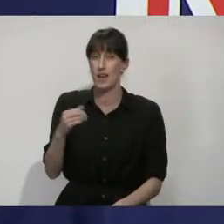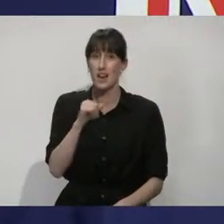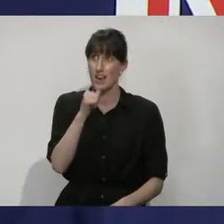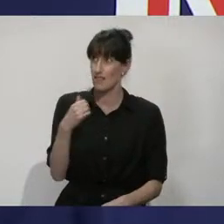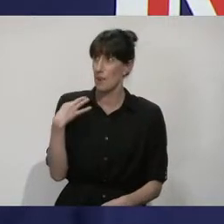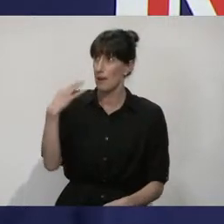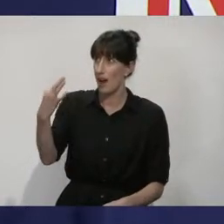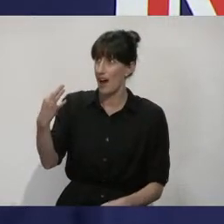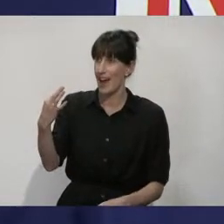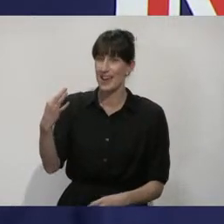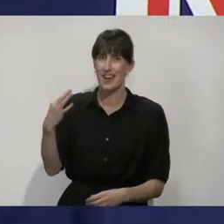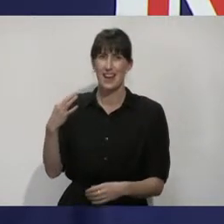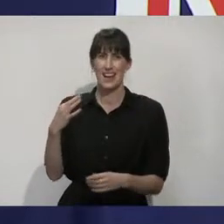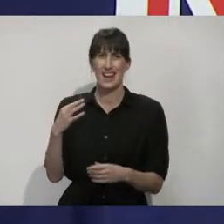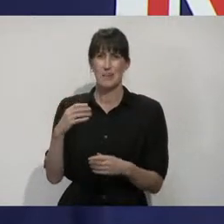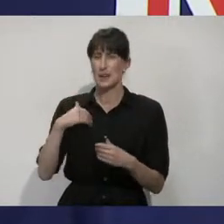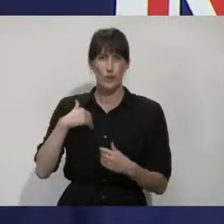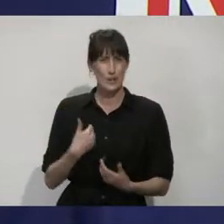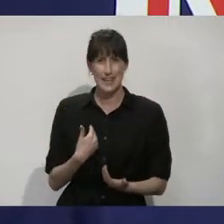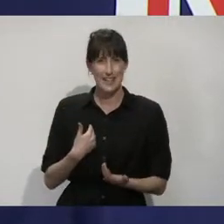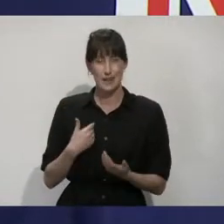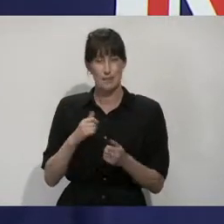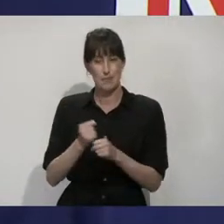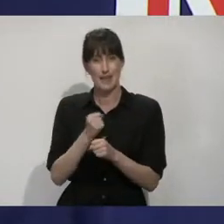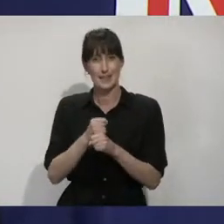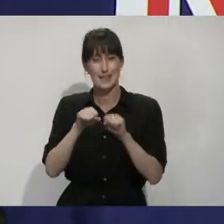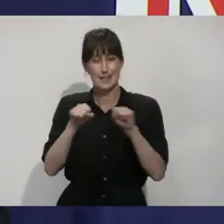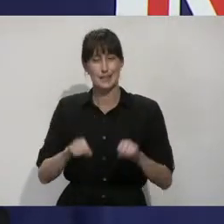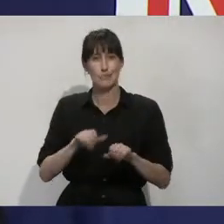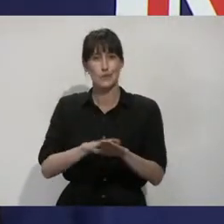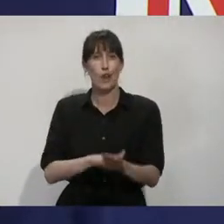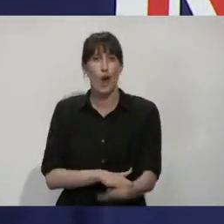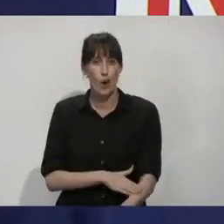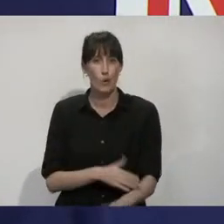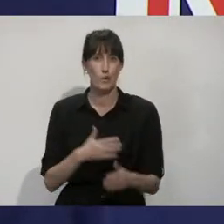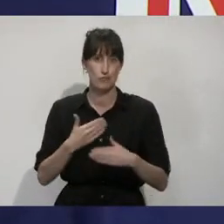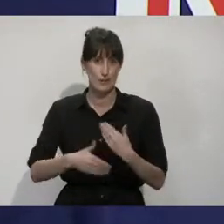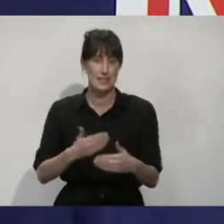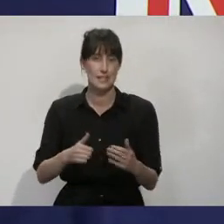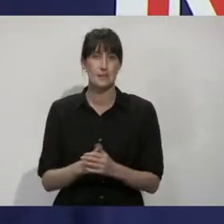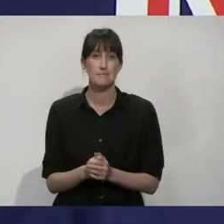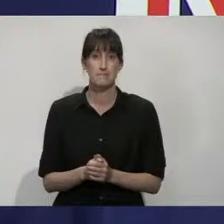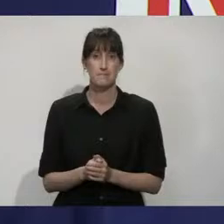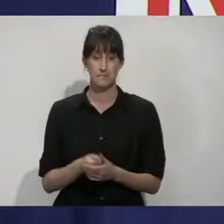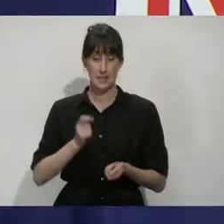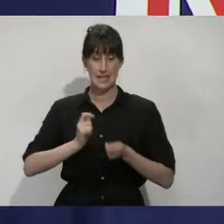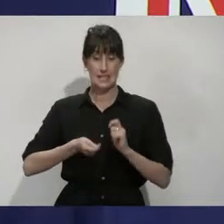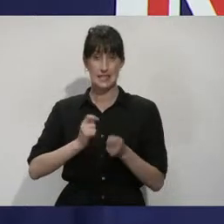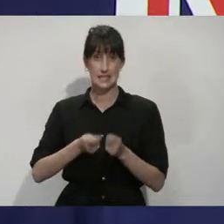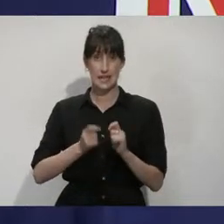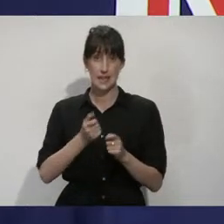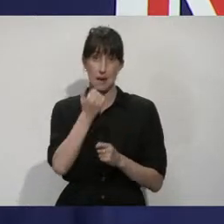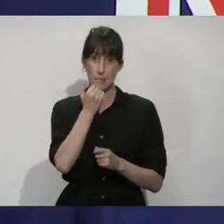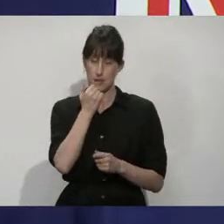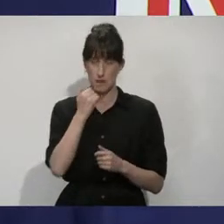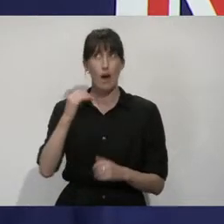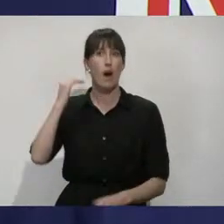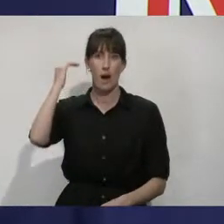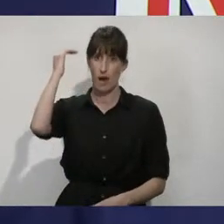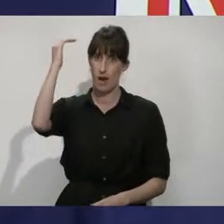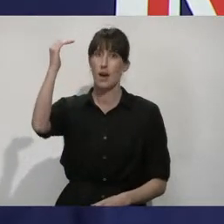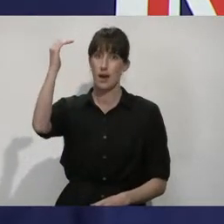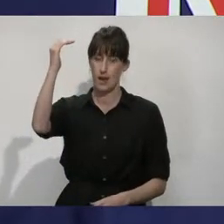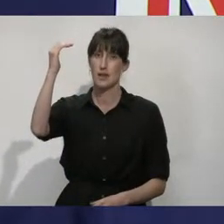down. With regard to testing, the number of tests being processed continues to remain high. The number